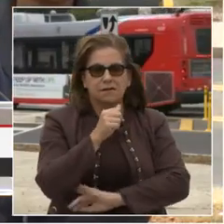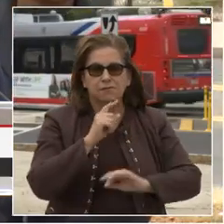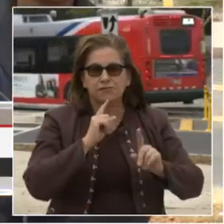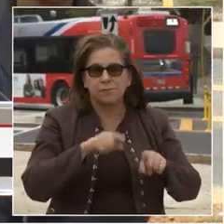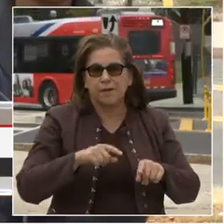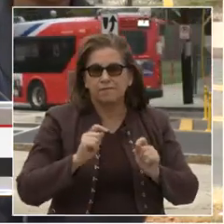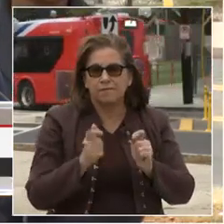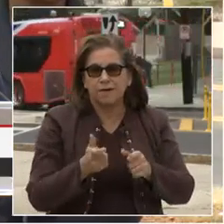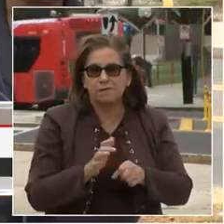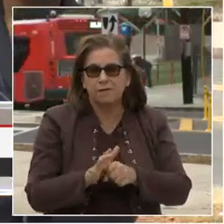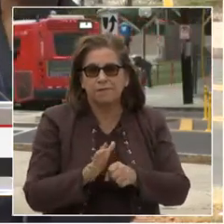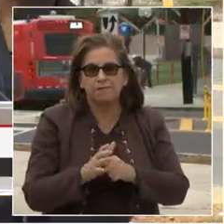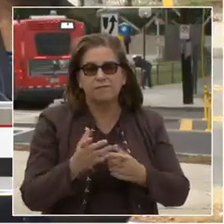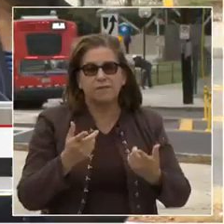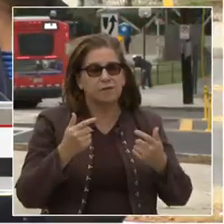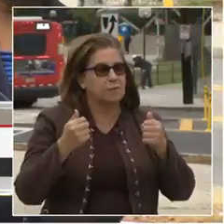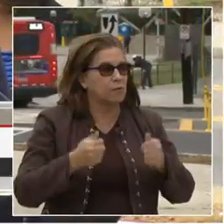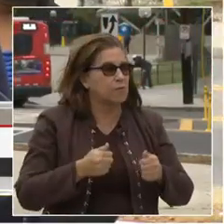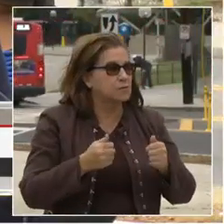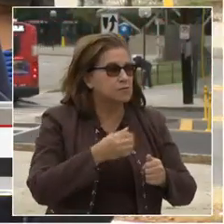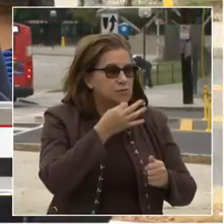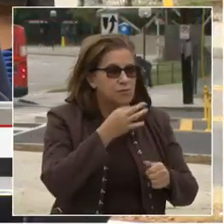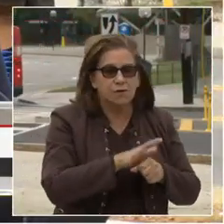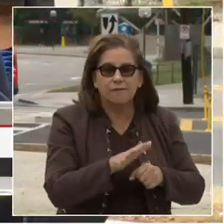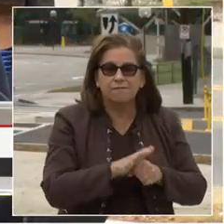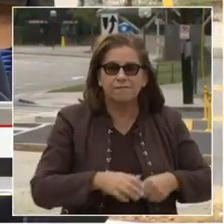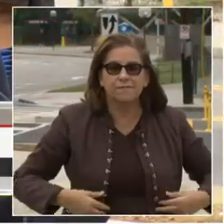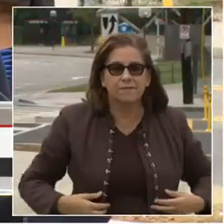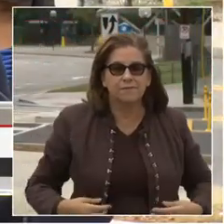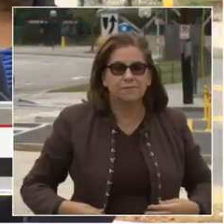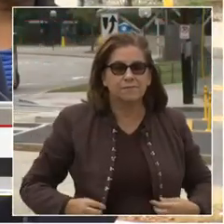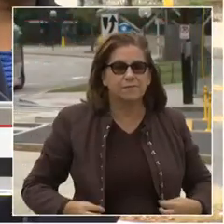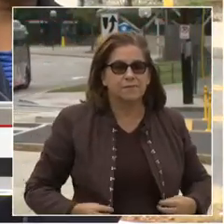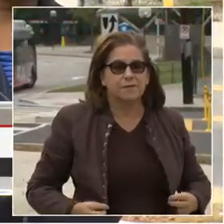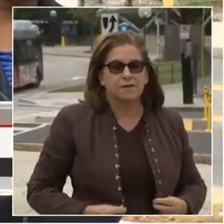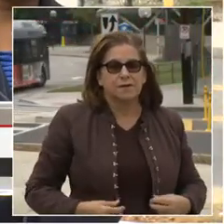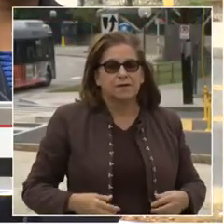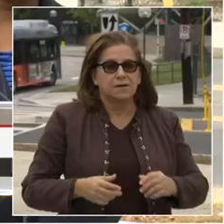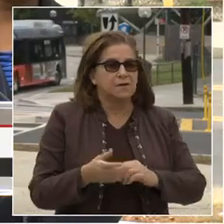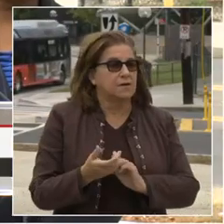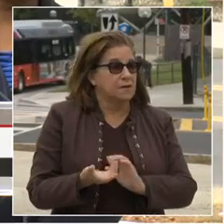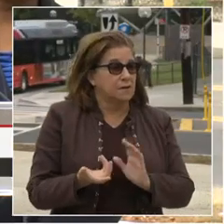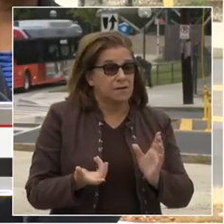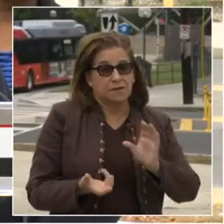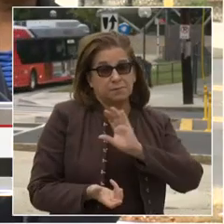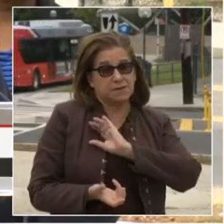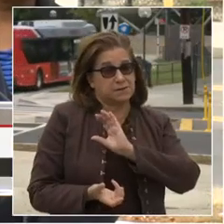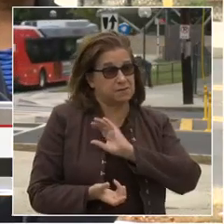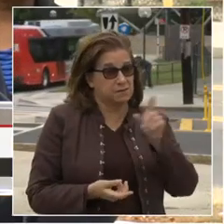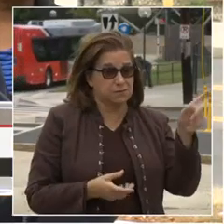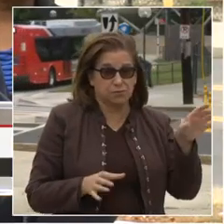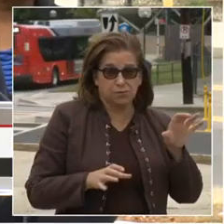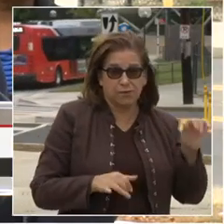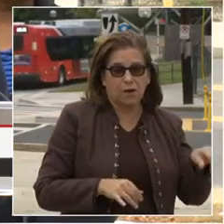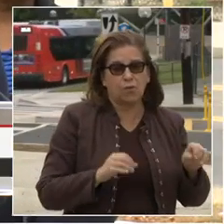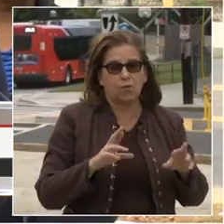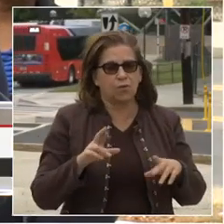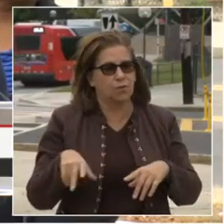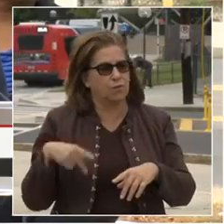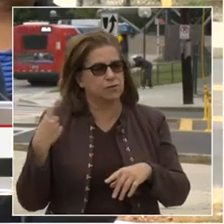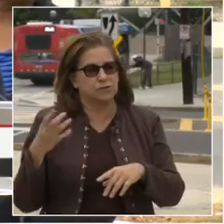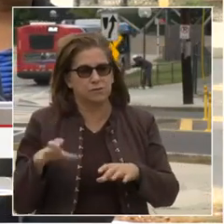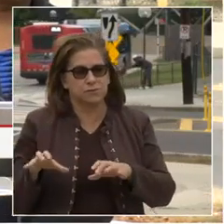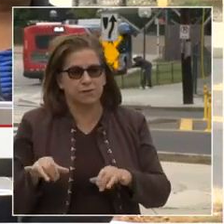stop sign or saying it's more of an enforcement issue or something like that. They're excited to hear that things will move faster, but their main question